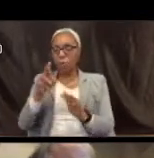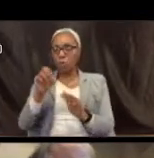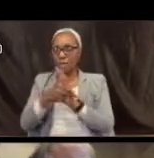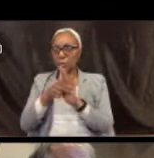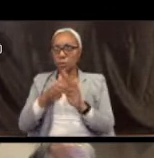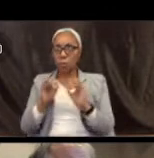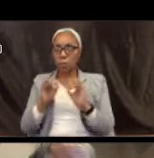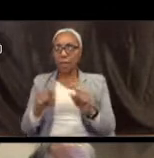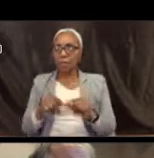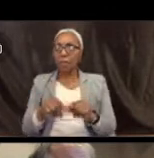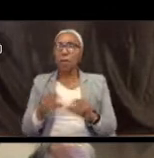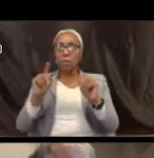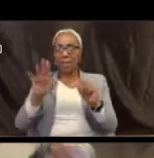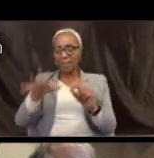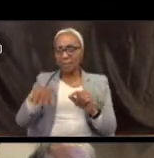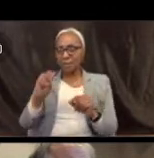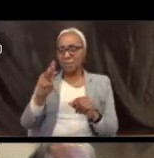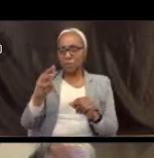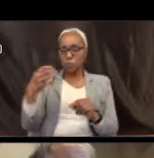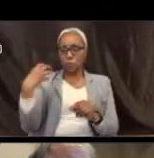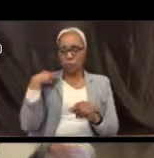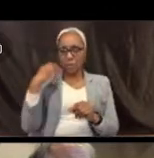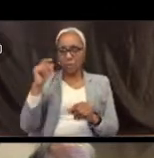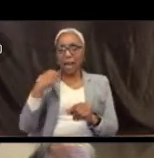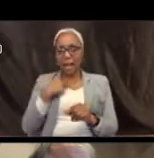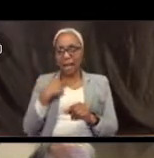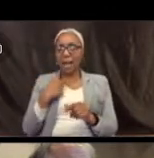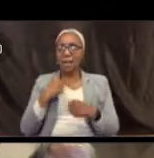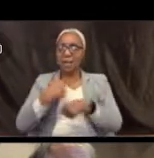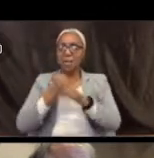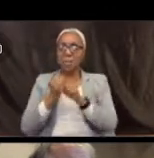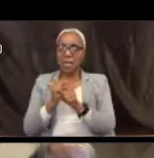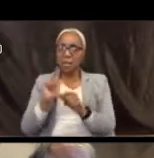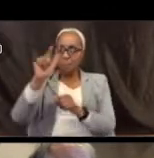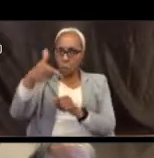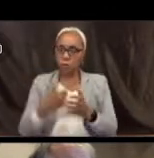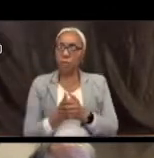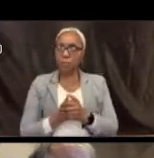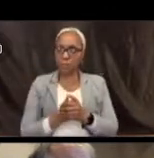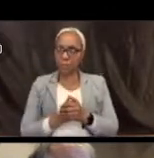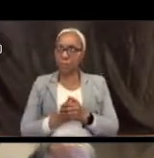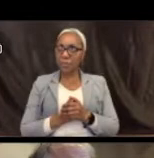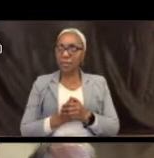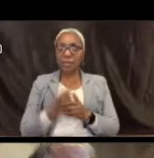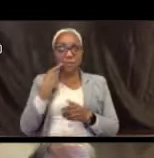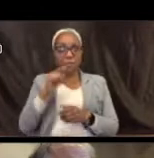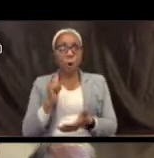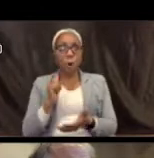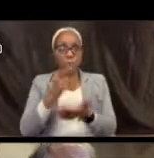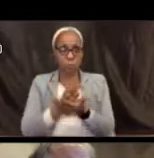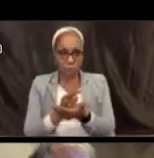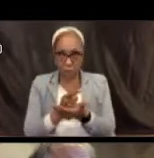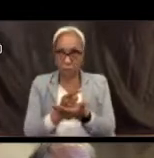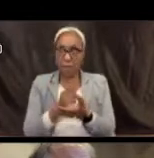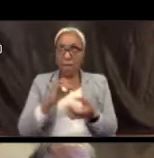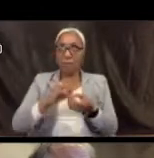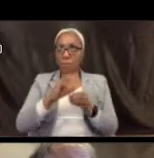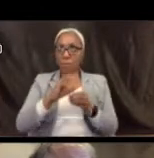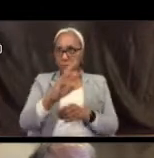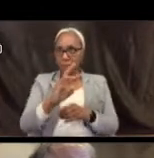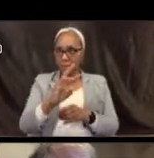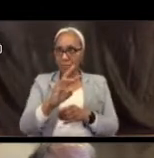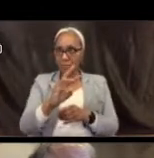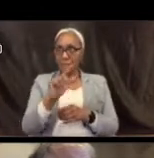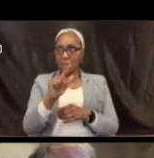Okay, Mr. Chair, I would make a motion that for approval of item number 6,